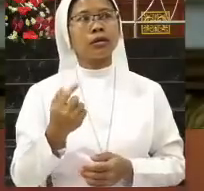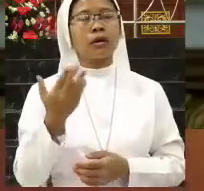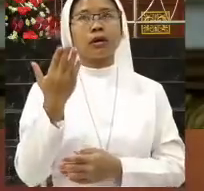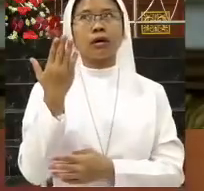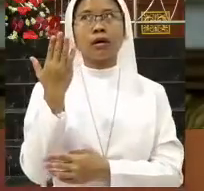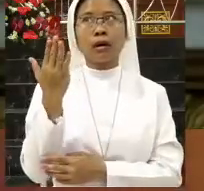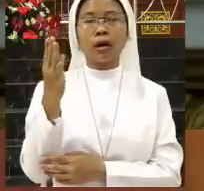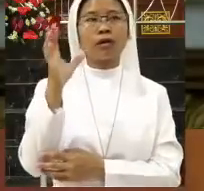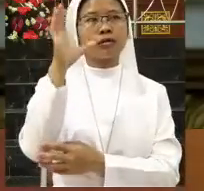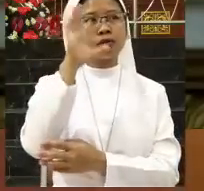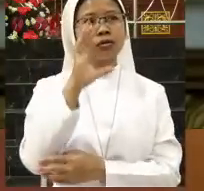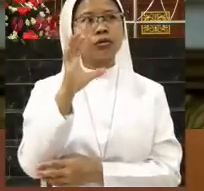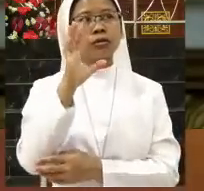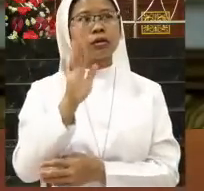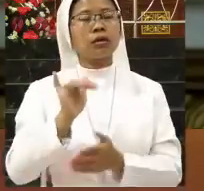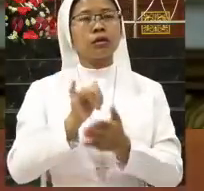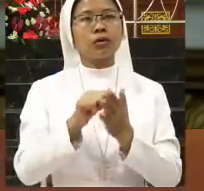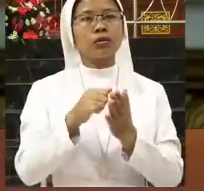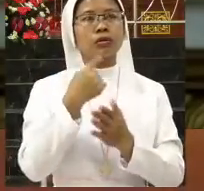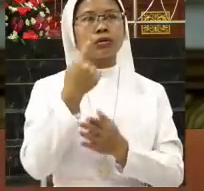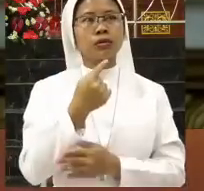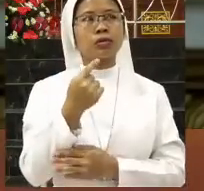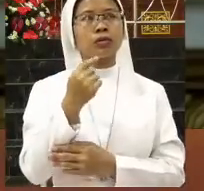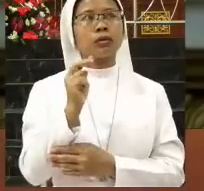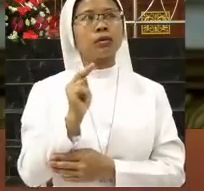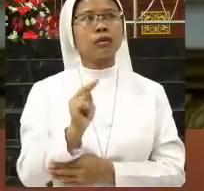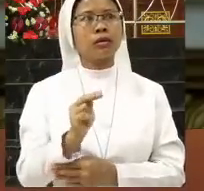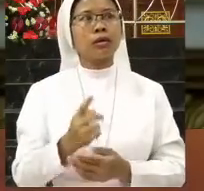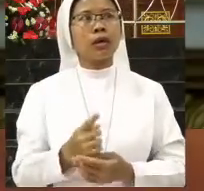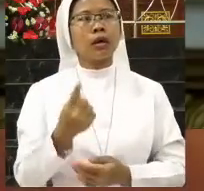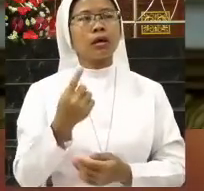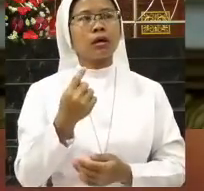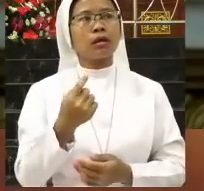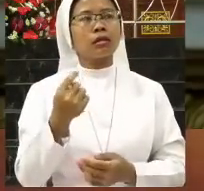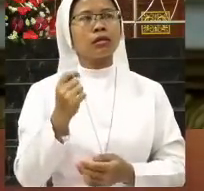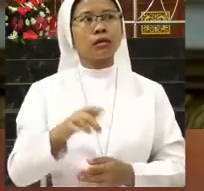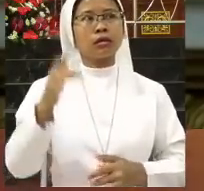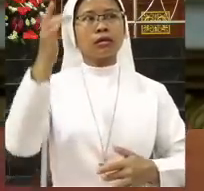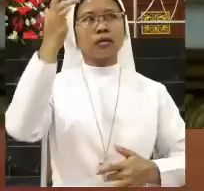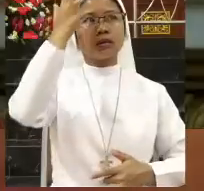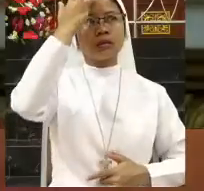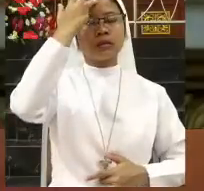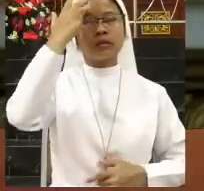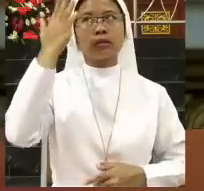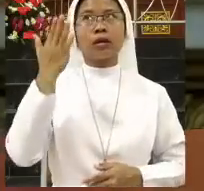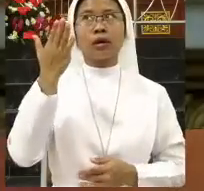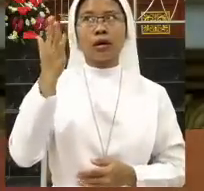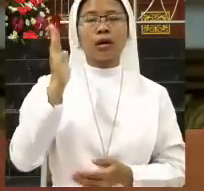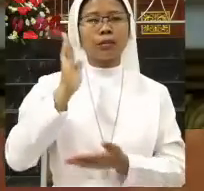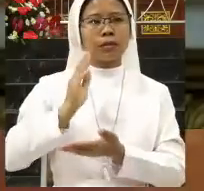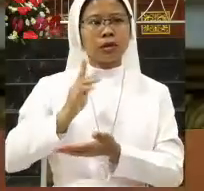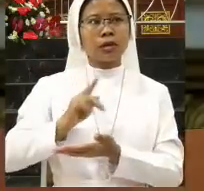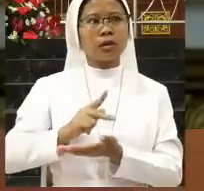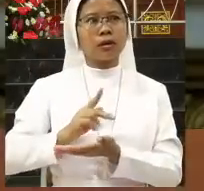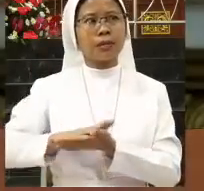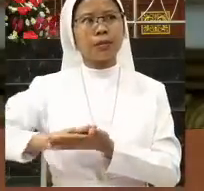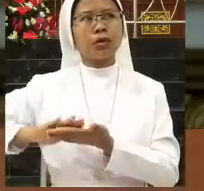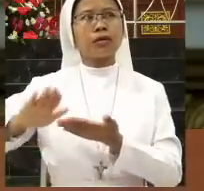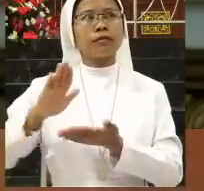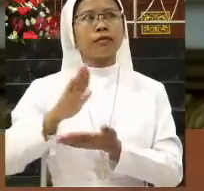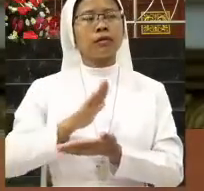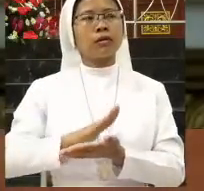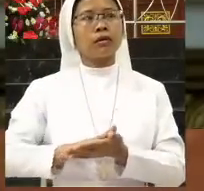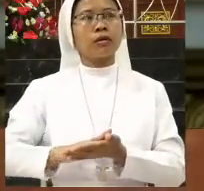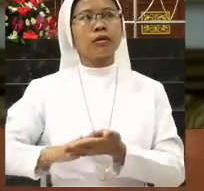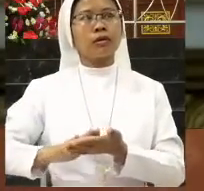surge round about me. The menacing floods terrified me. The cord of